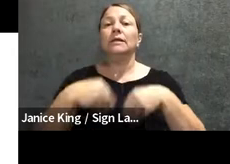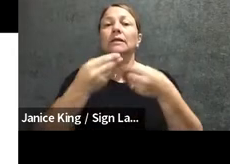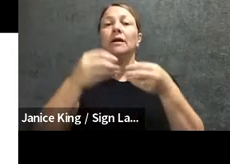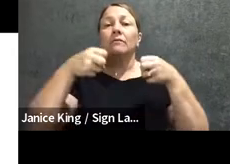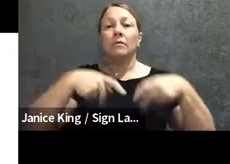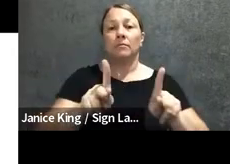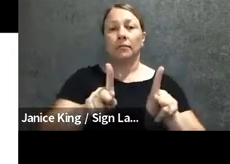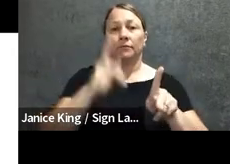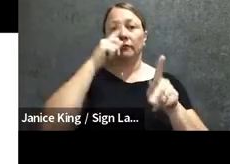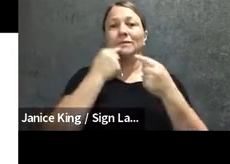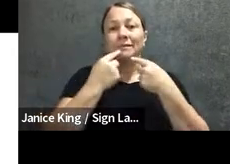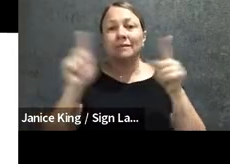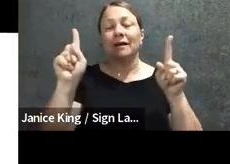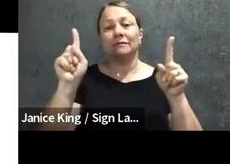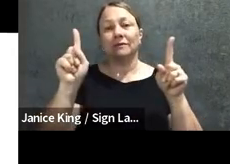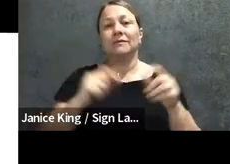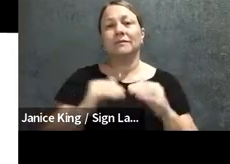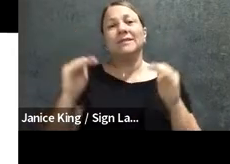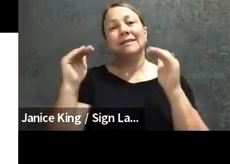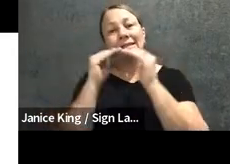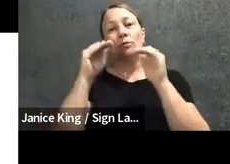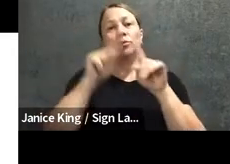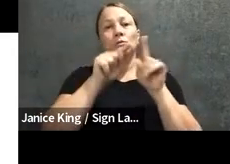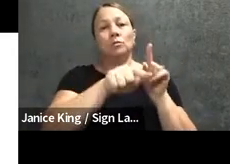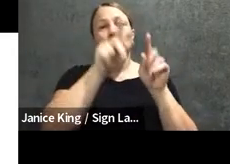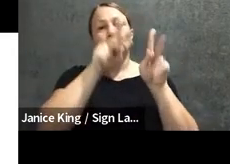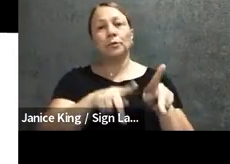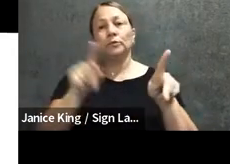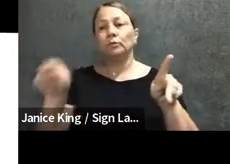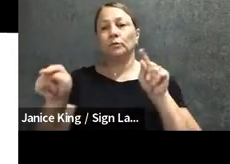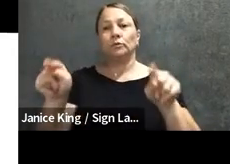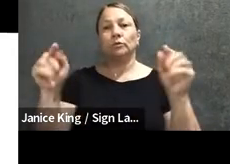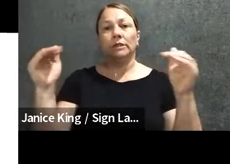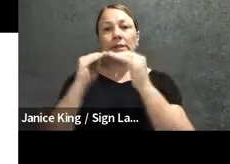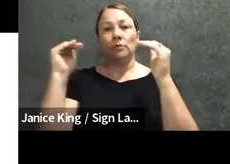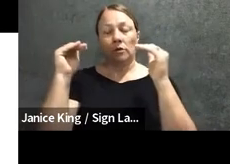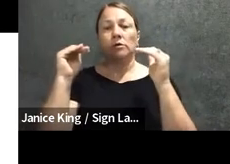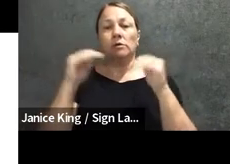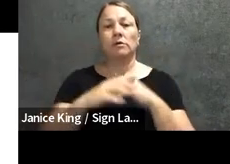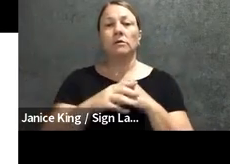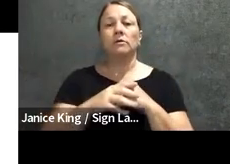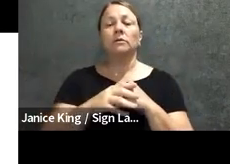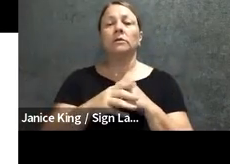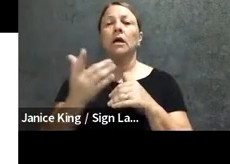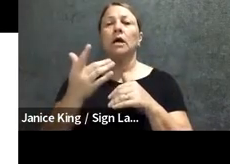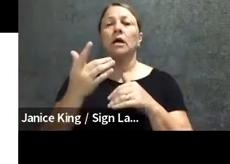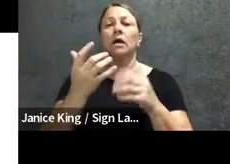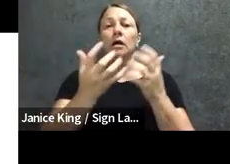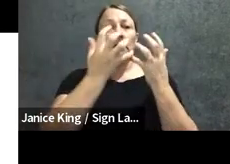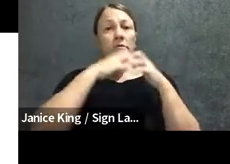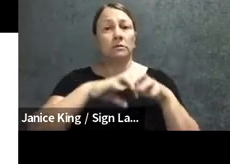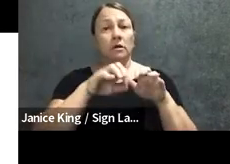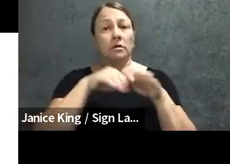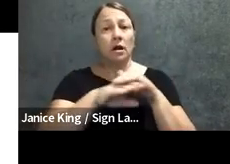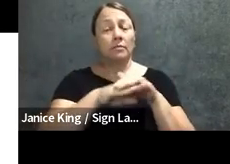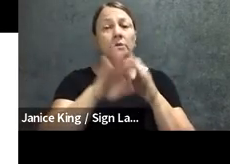for success equal to someone who does not have a disability. A reasonable accommodation is any modification or adjustment